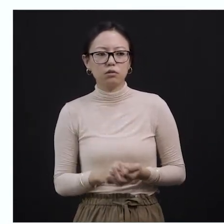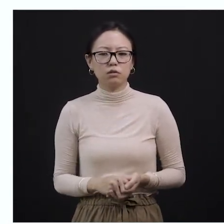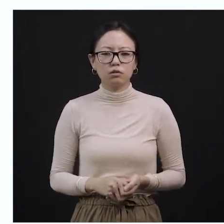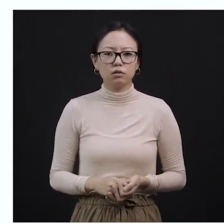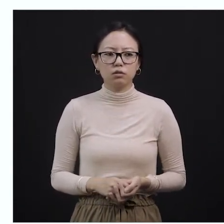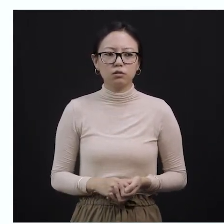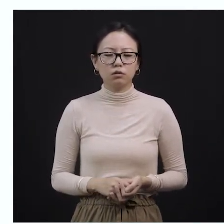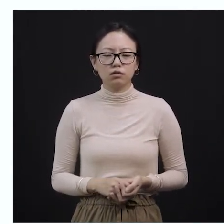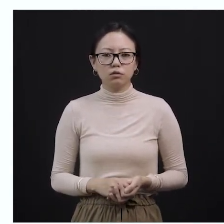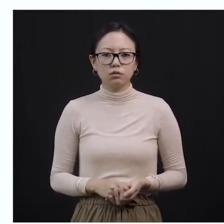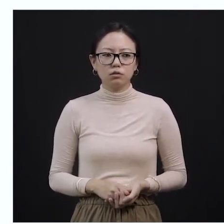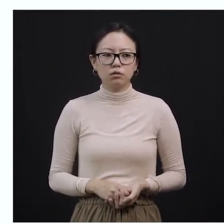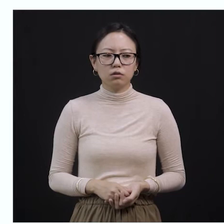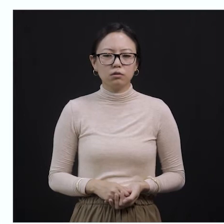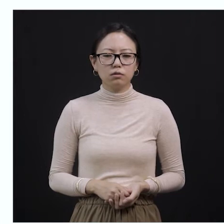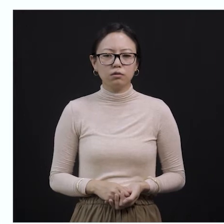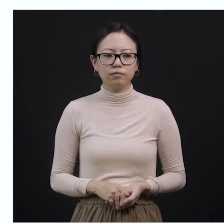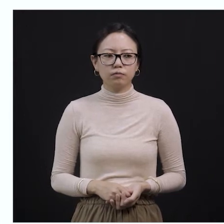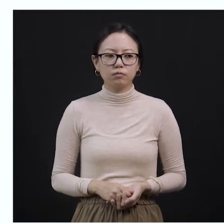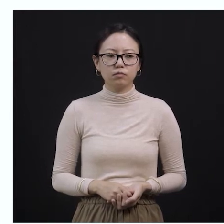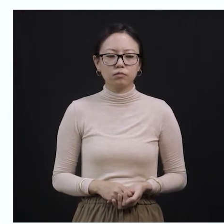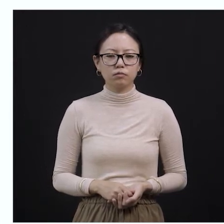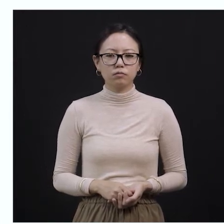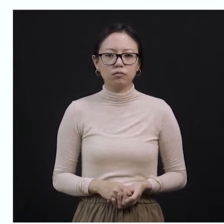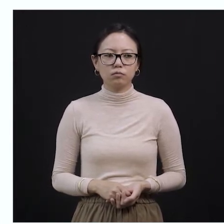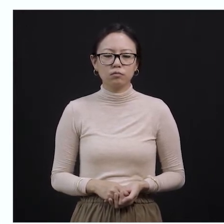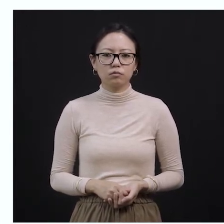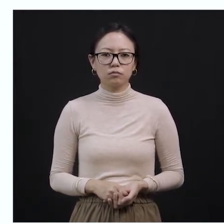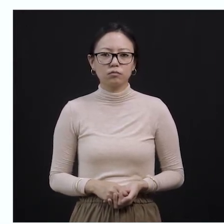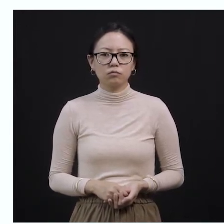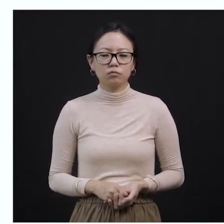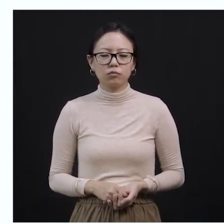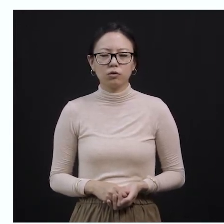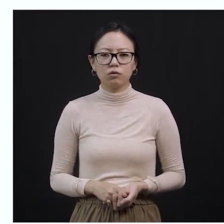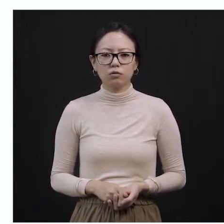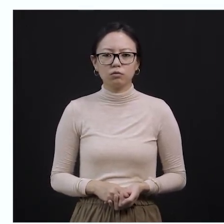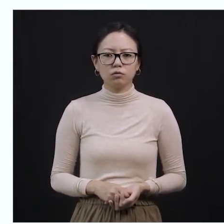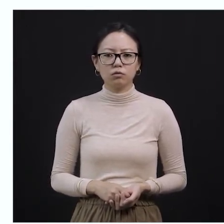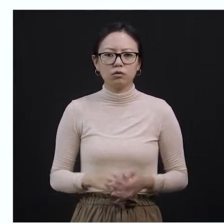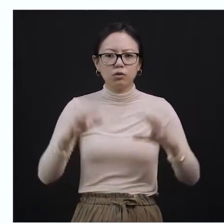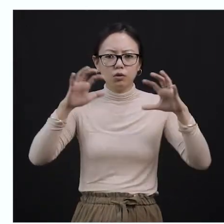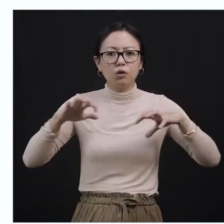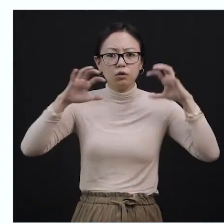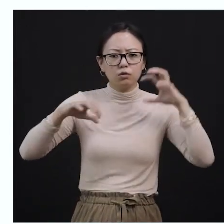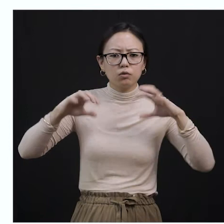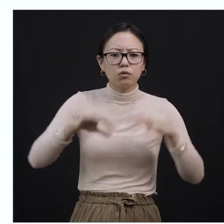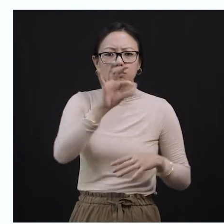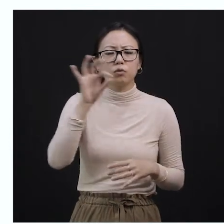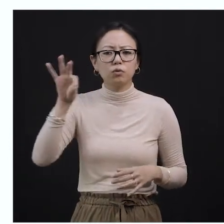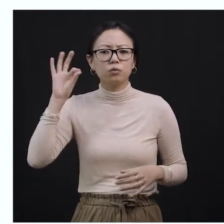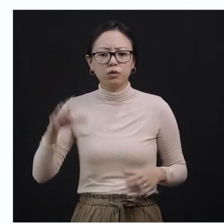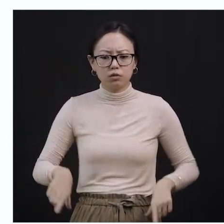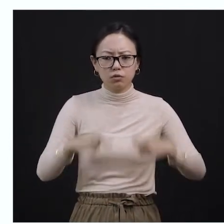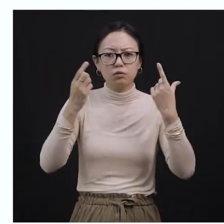we have a total of four dogs. Now we want to identify which is nearest to the tree. Okay, children?